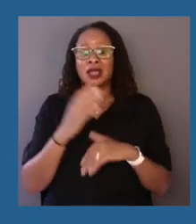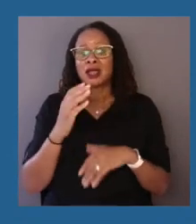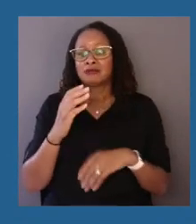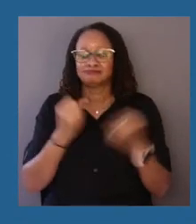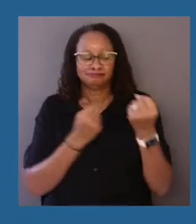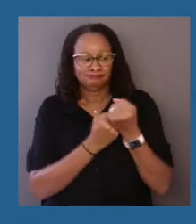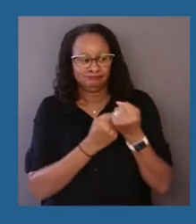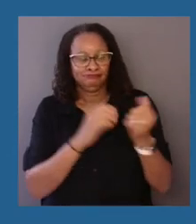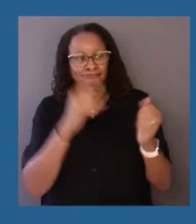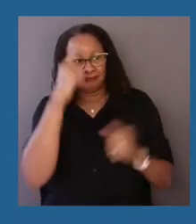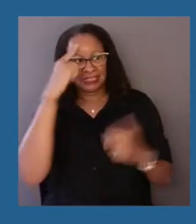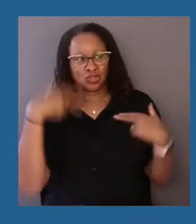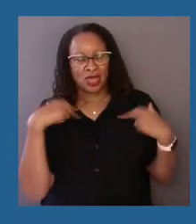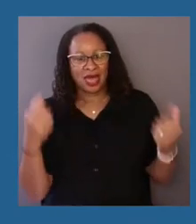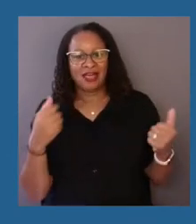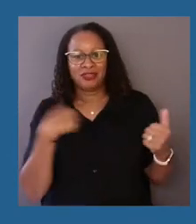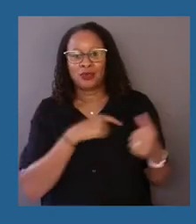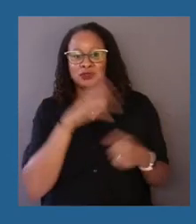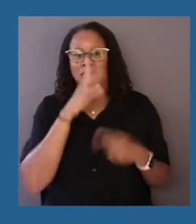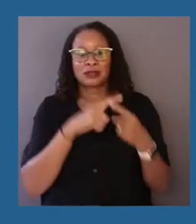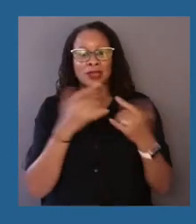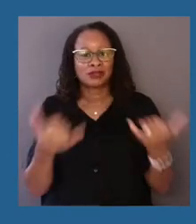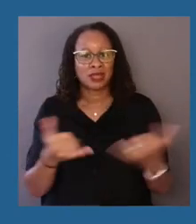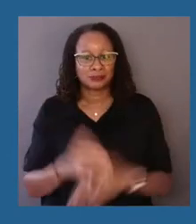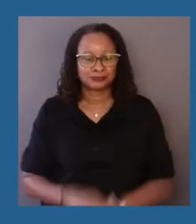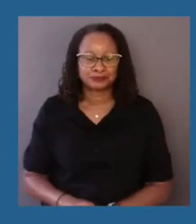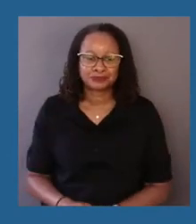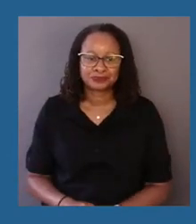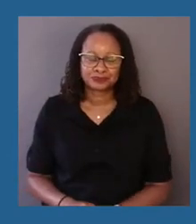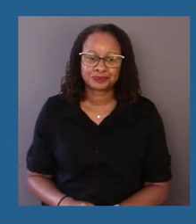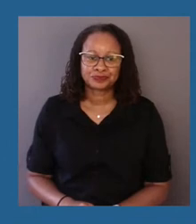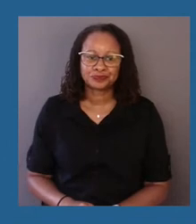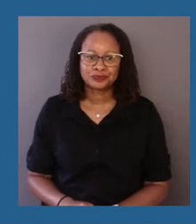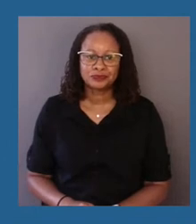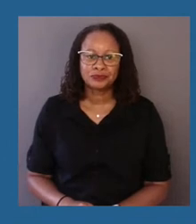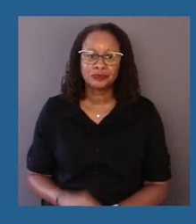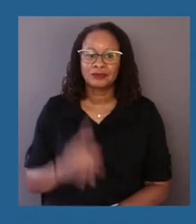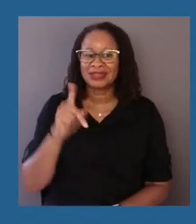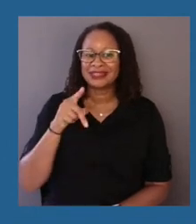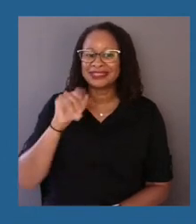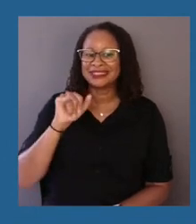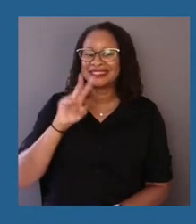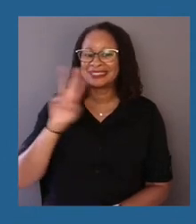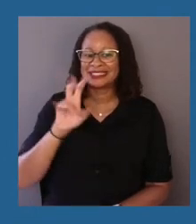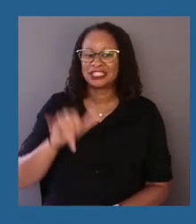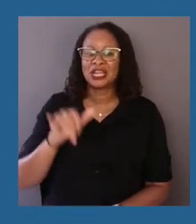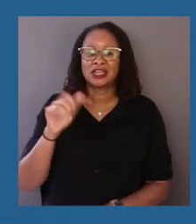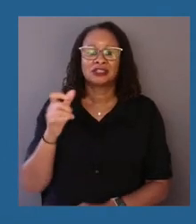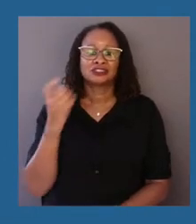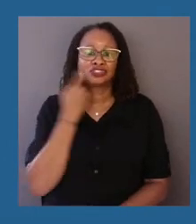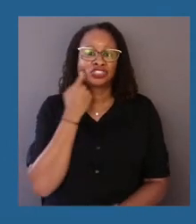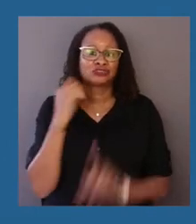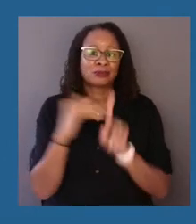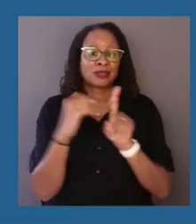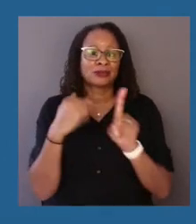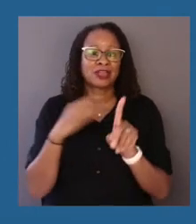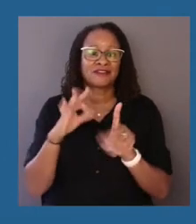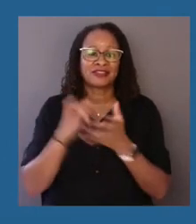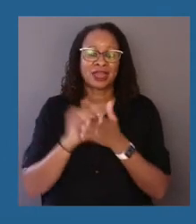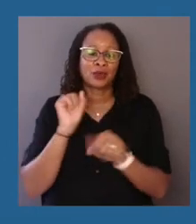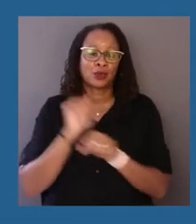impacts that we're talking about. And Kizzy just reminded me of that work. Is